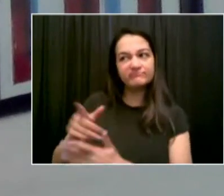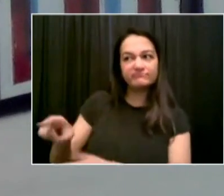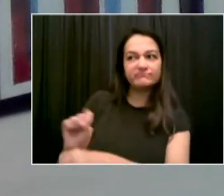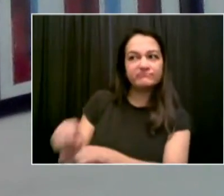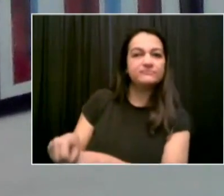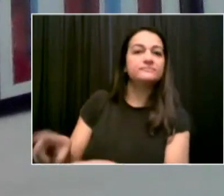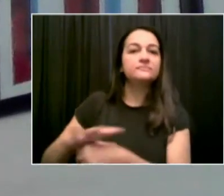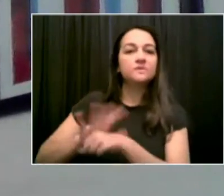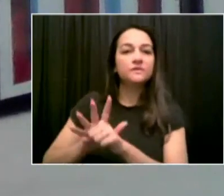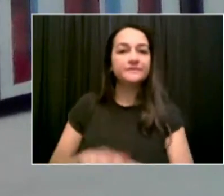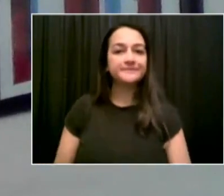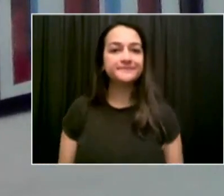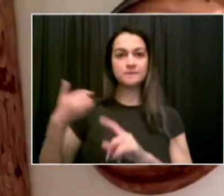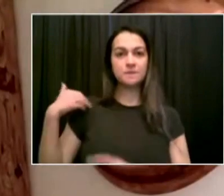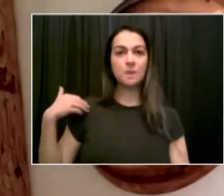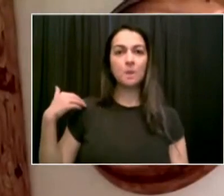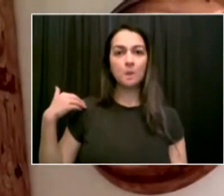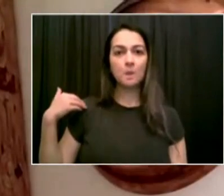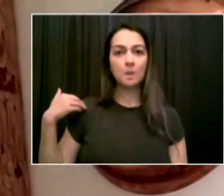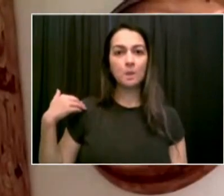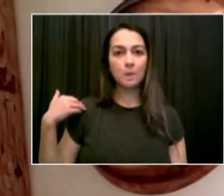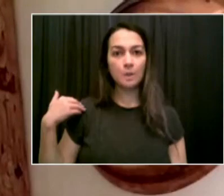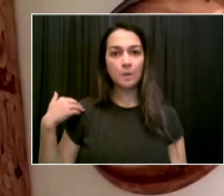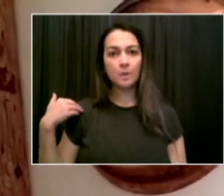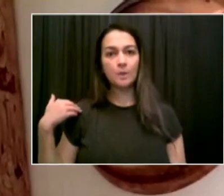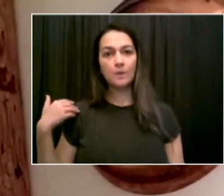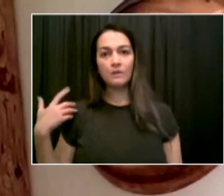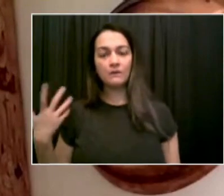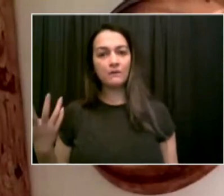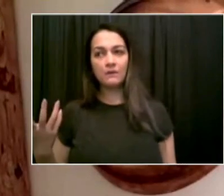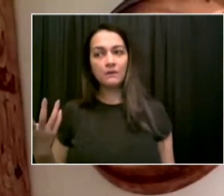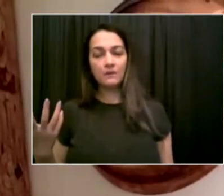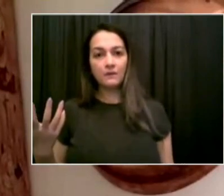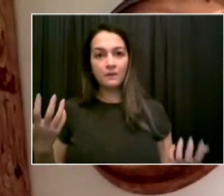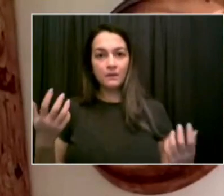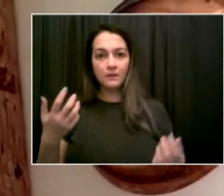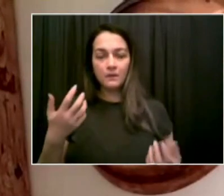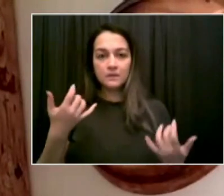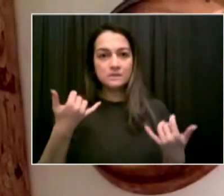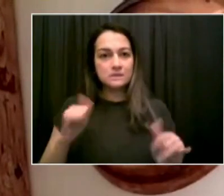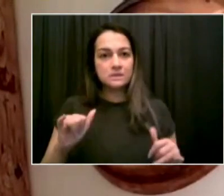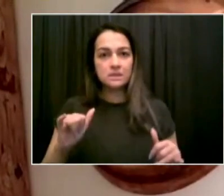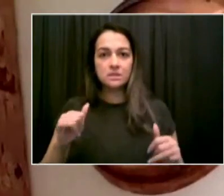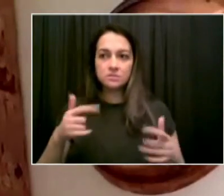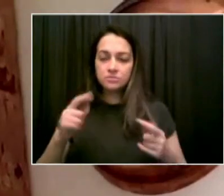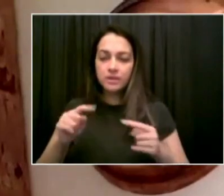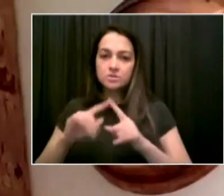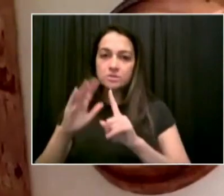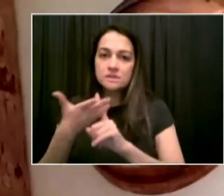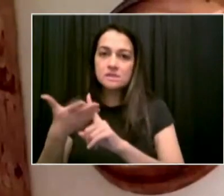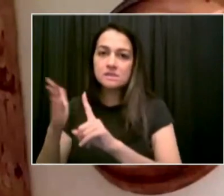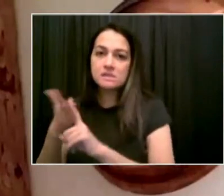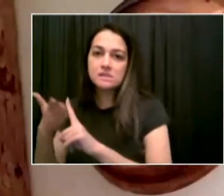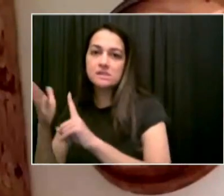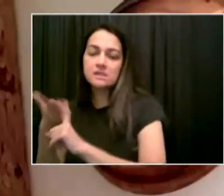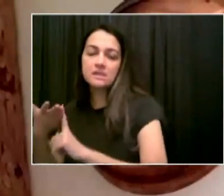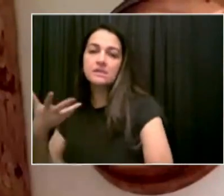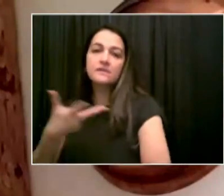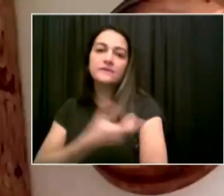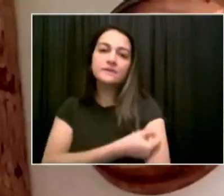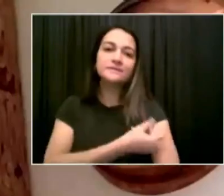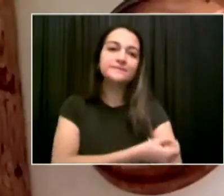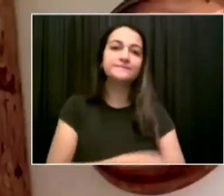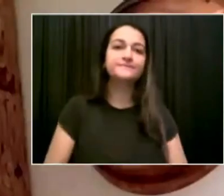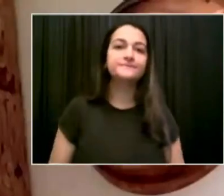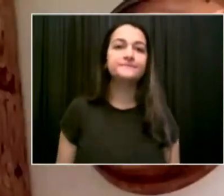the road. We have to act fast. Without vaccine, there is no recovery. There is no getting back into those great rooms